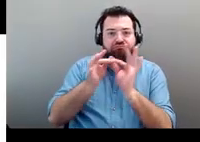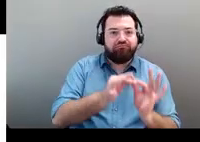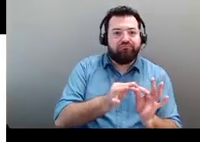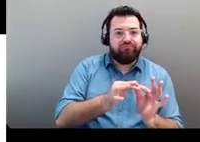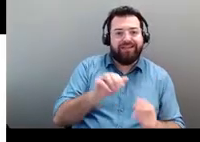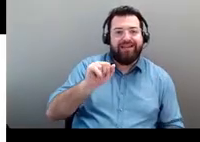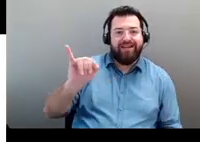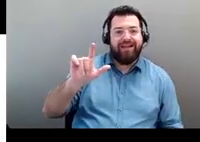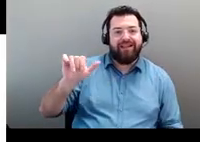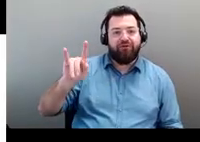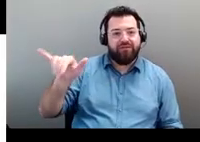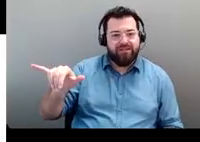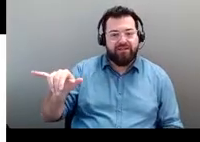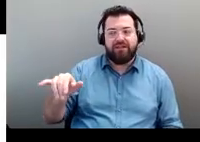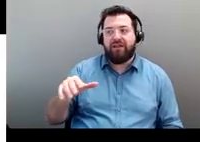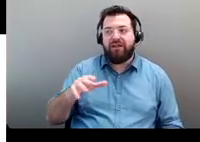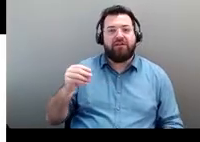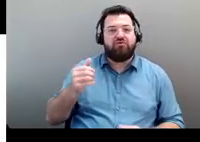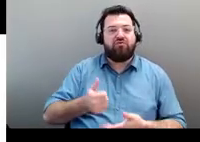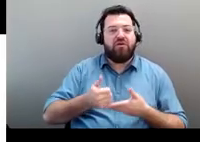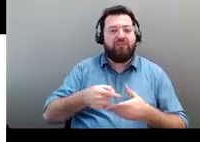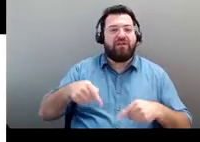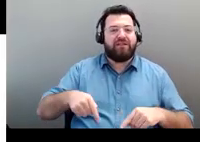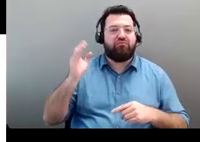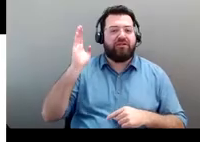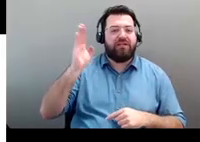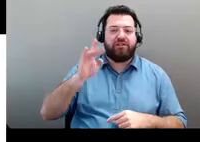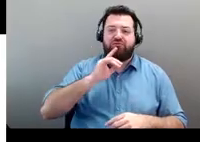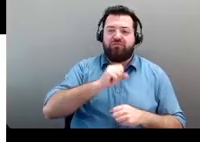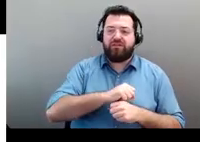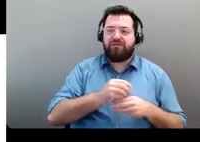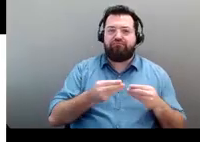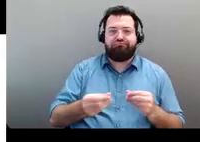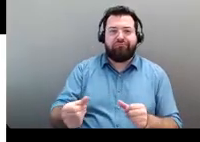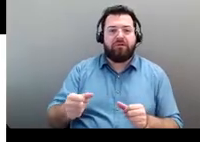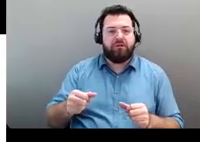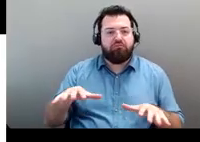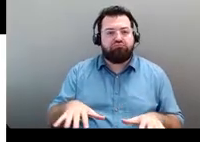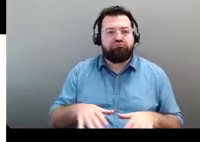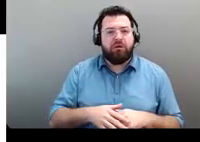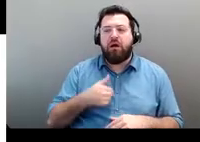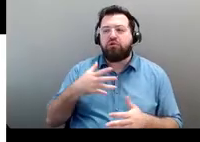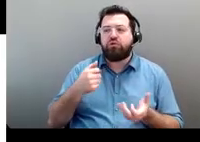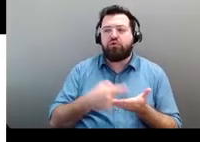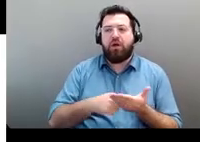to hopefully just ground the presentation. And so I want to talk a little bit about what instrumental versus executive